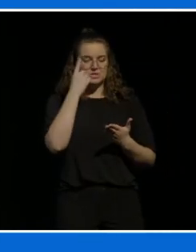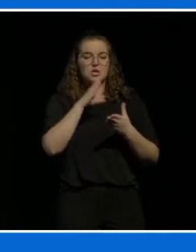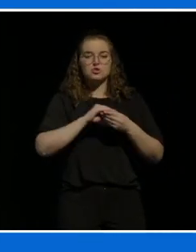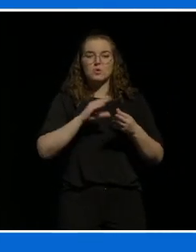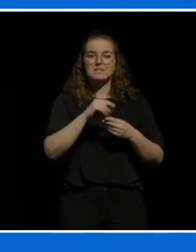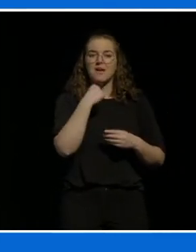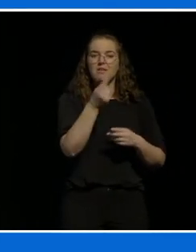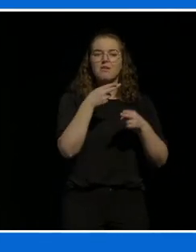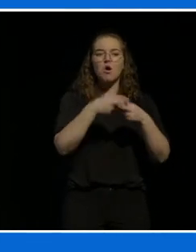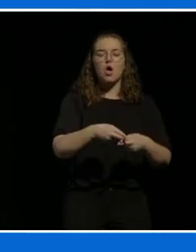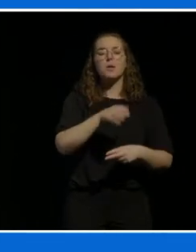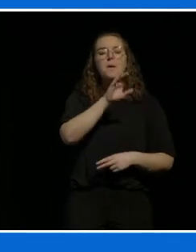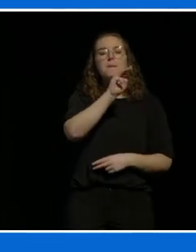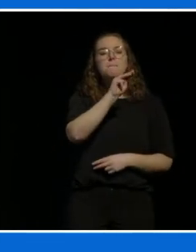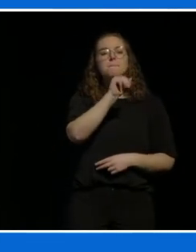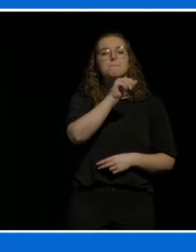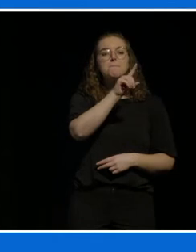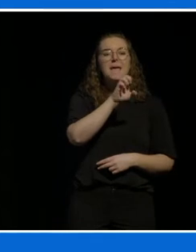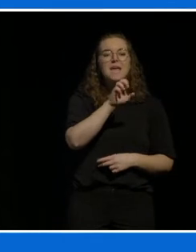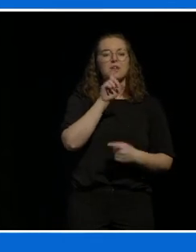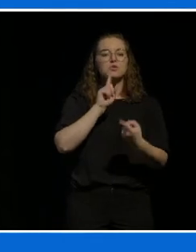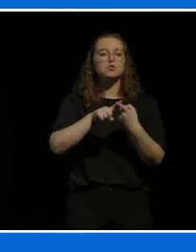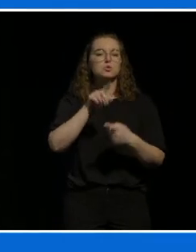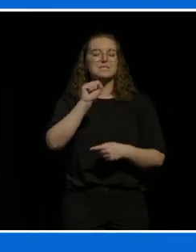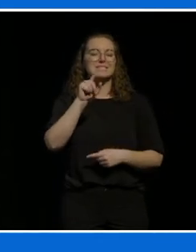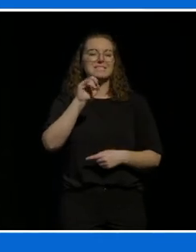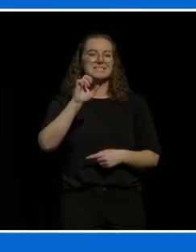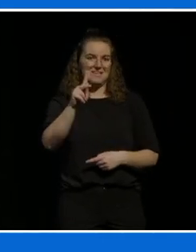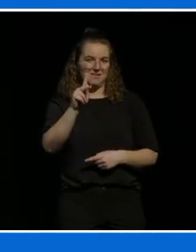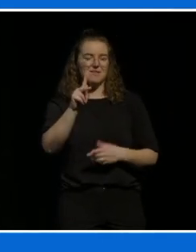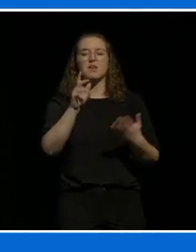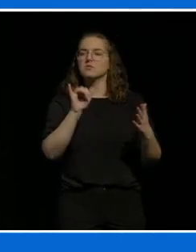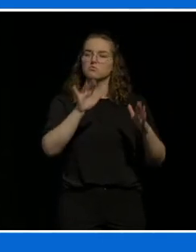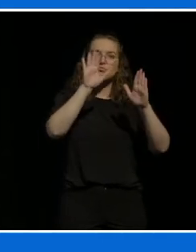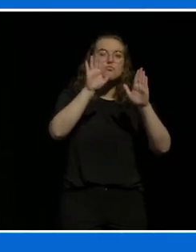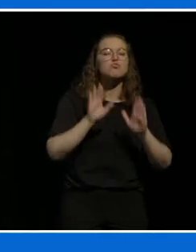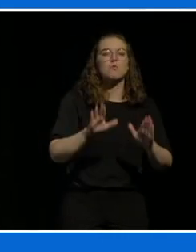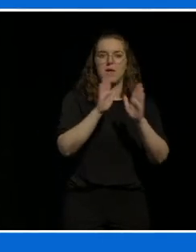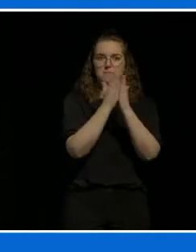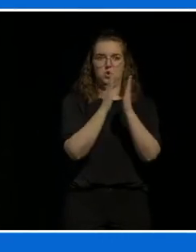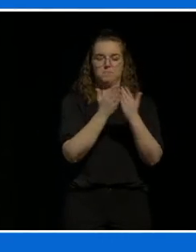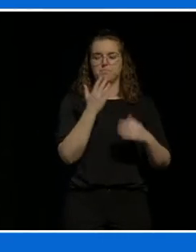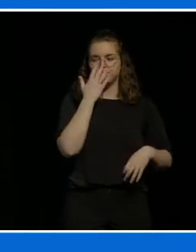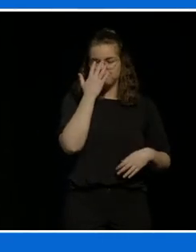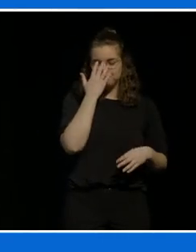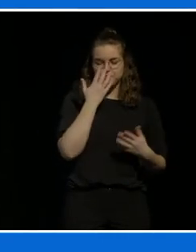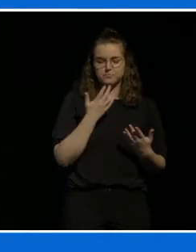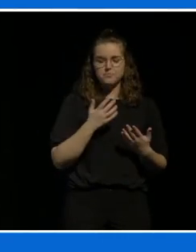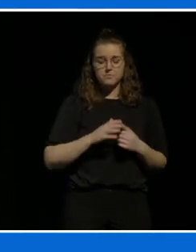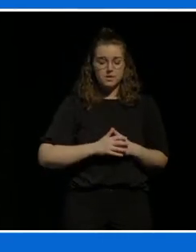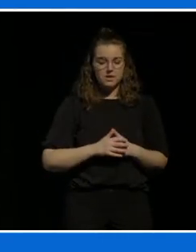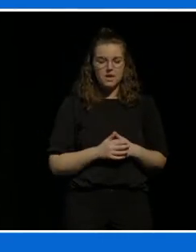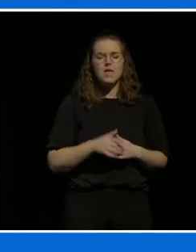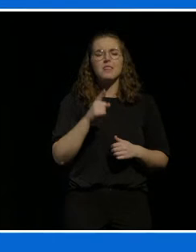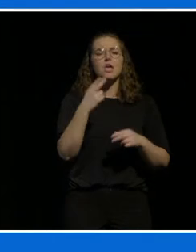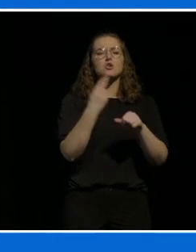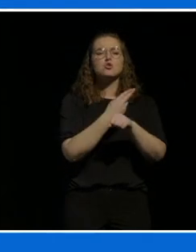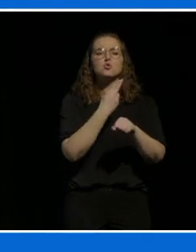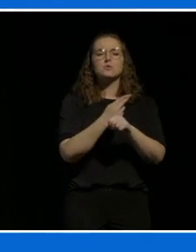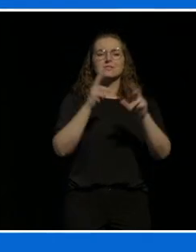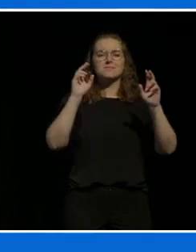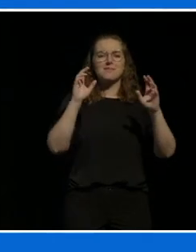Made to Stick by Chip and Dan Heath. I don't know if people have read it, but incredible story, incredible book. Essentially, they use this acronym